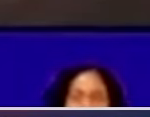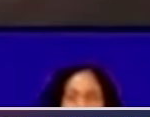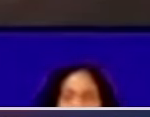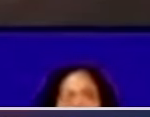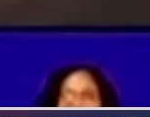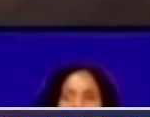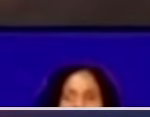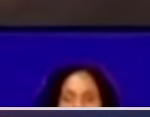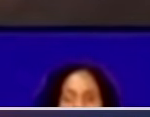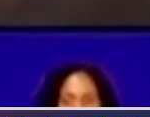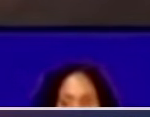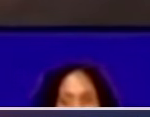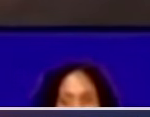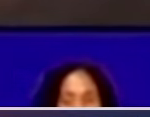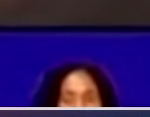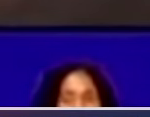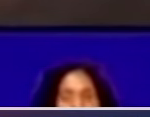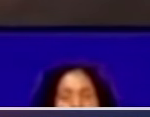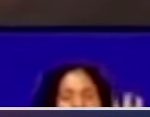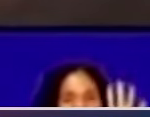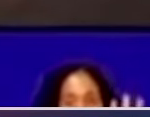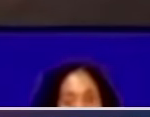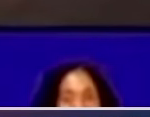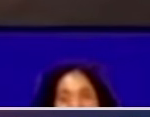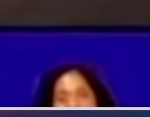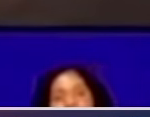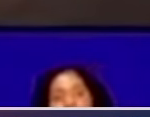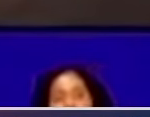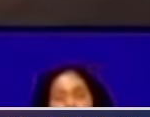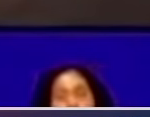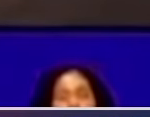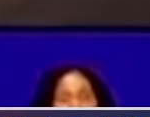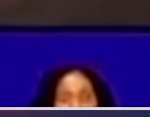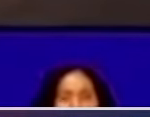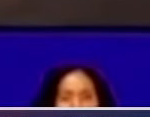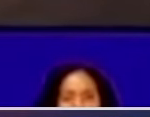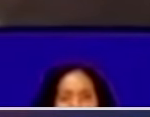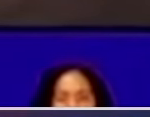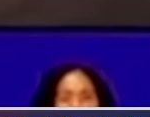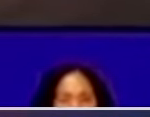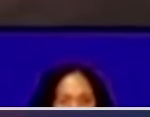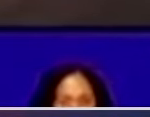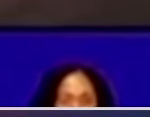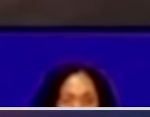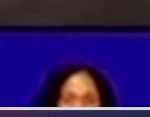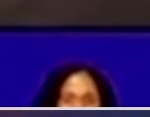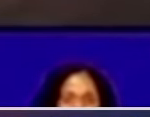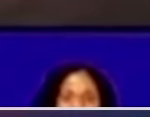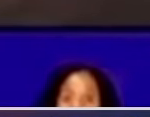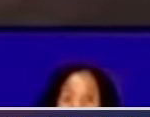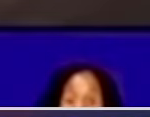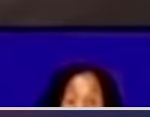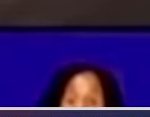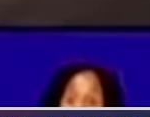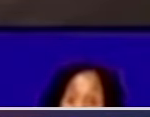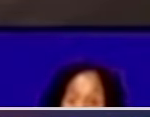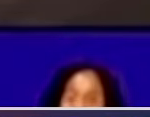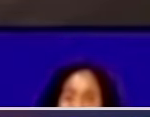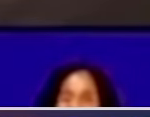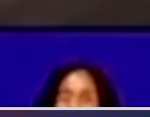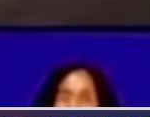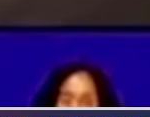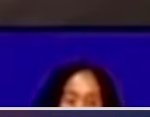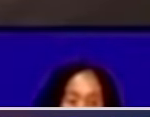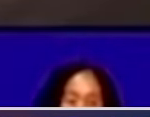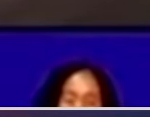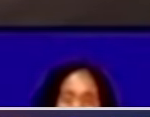almost 6 million children have dropped out of school. Forget about the pass rate that she crows about every single year. It means nothing